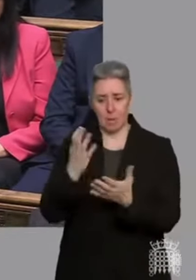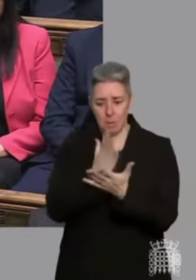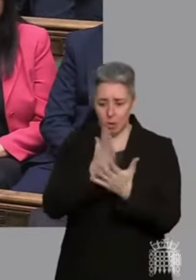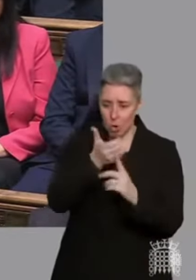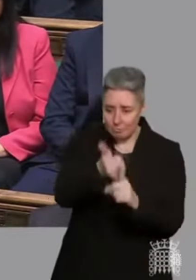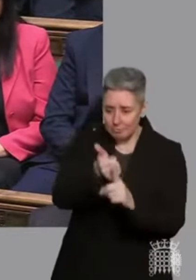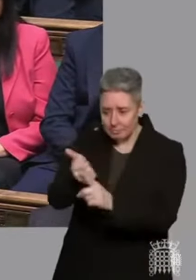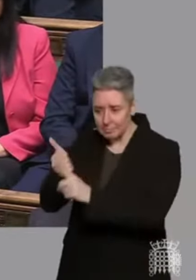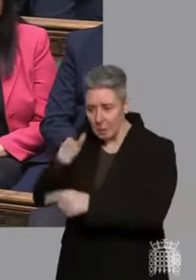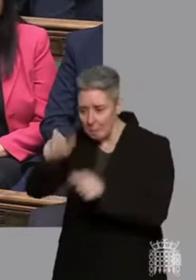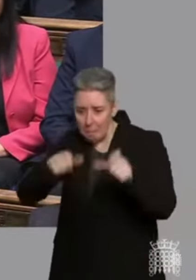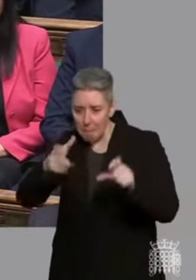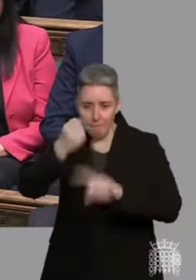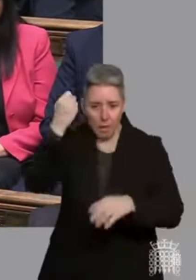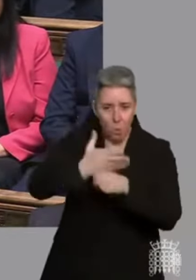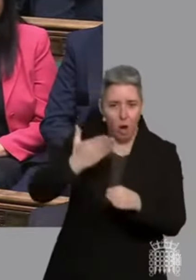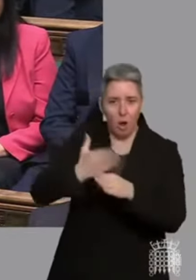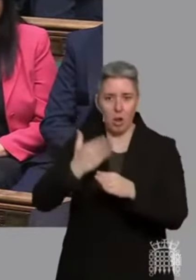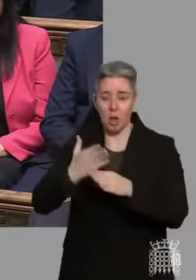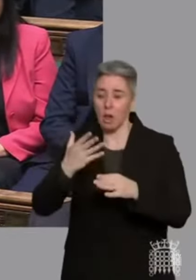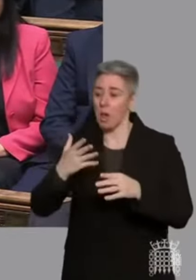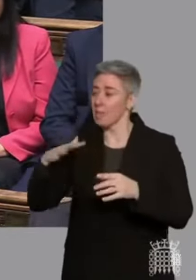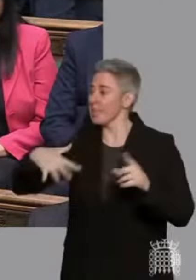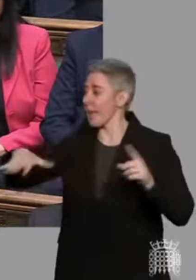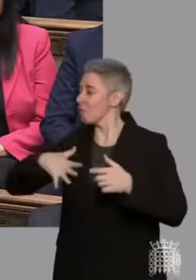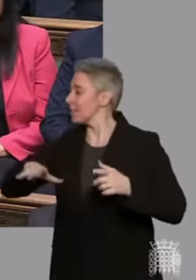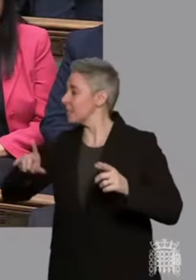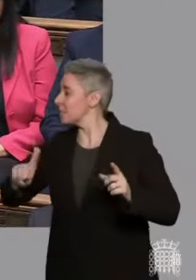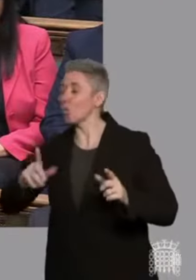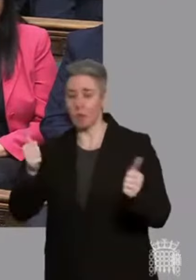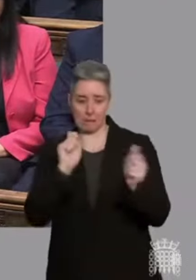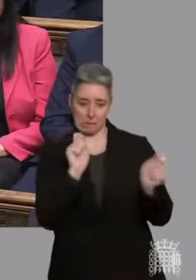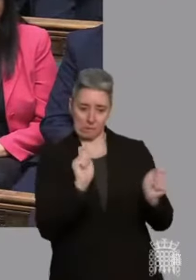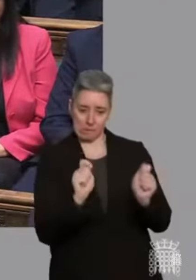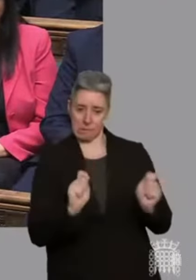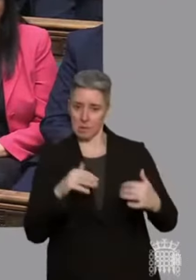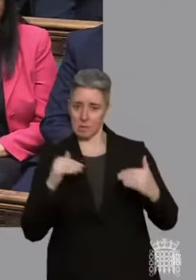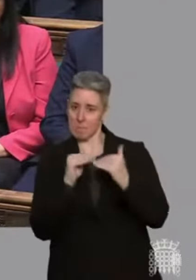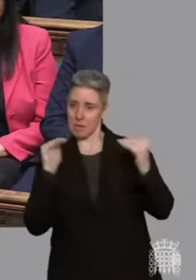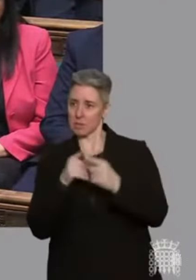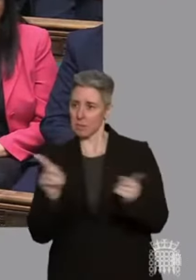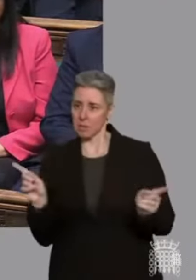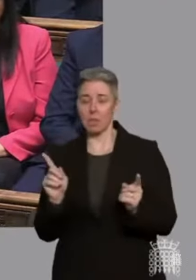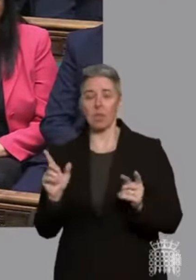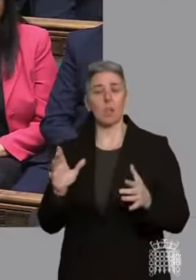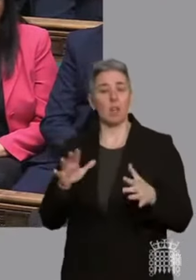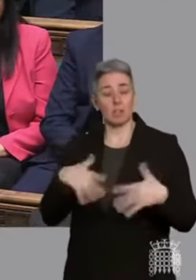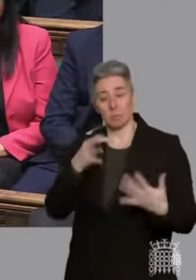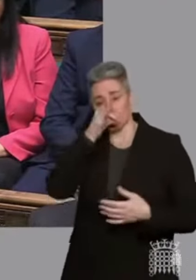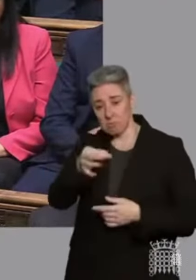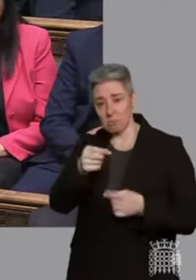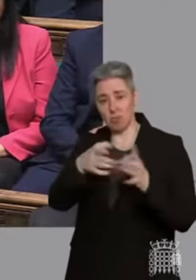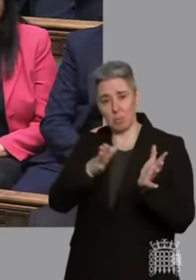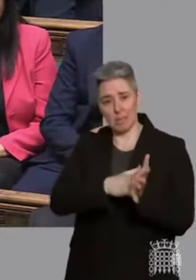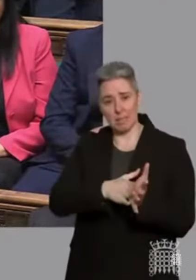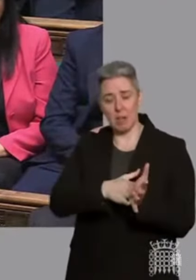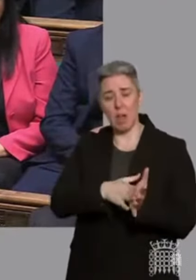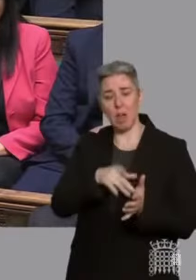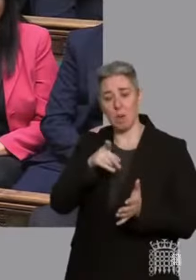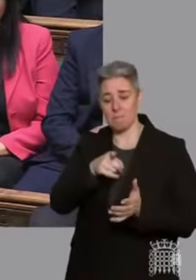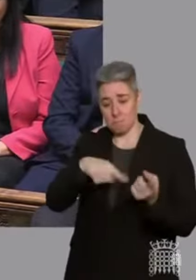was inspiring. Does the Prime Minister agree with me that we must listen to their frontline experiences as we look to remove